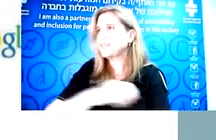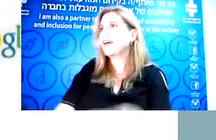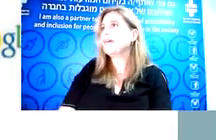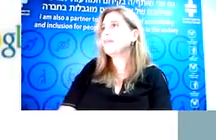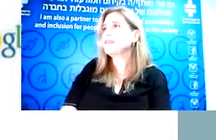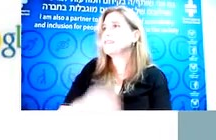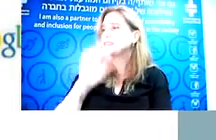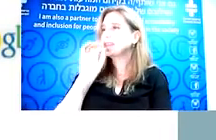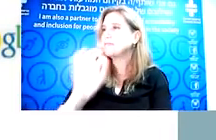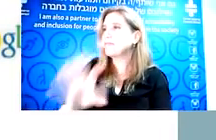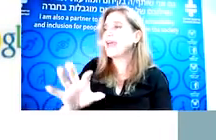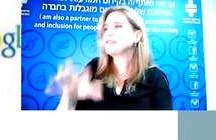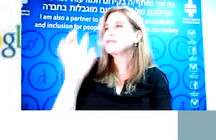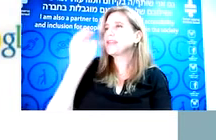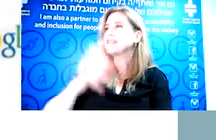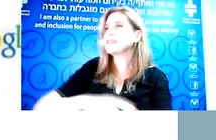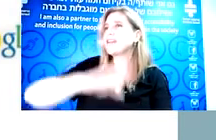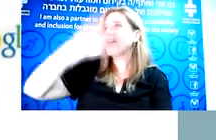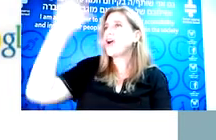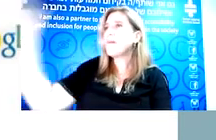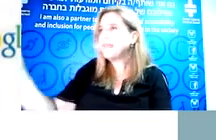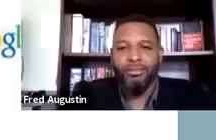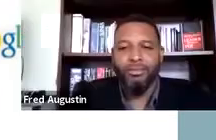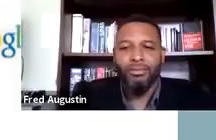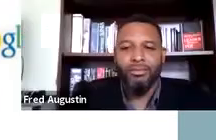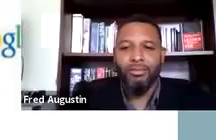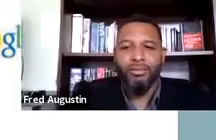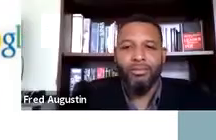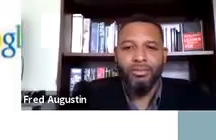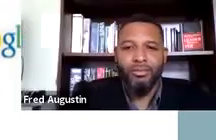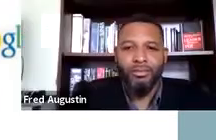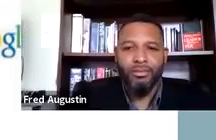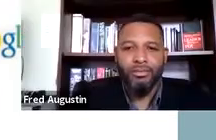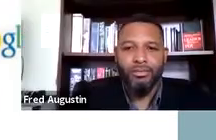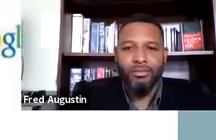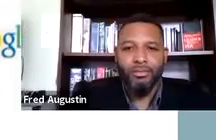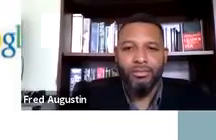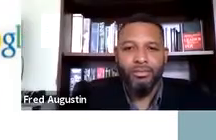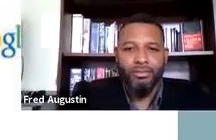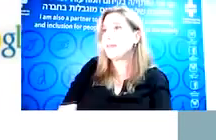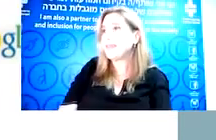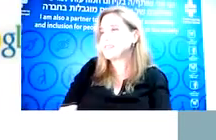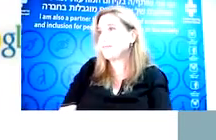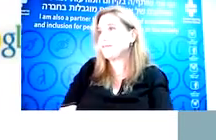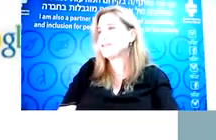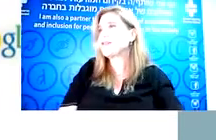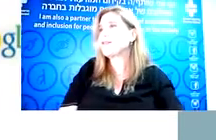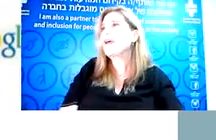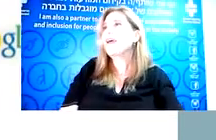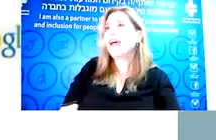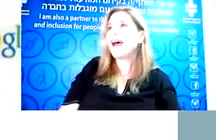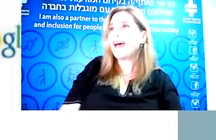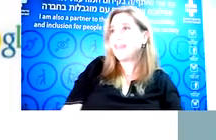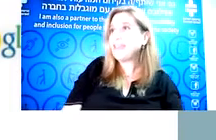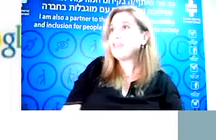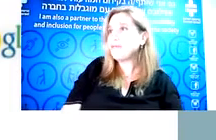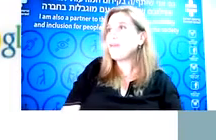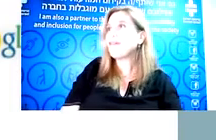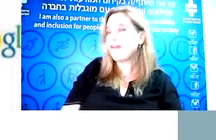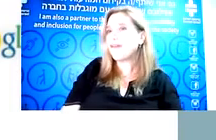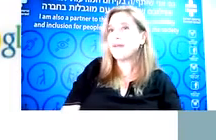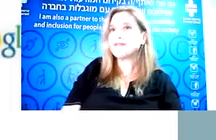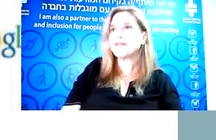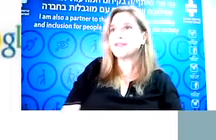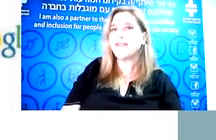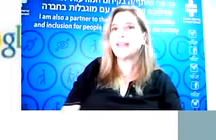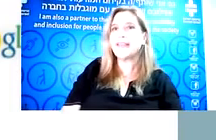perfect because as you said, it's not a complicated solution, but it's one that works and really makes a difference. So thank you very,